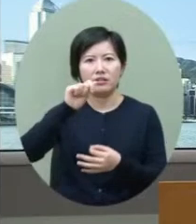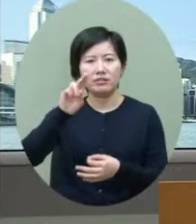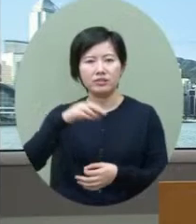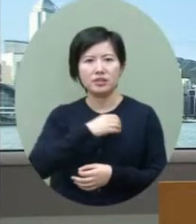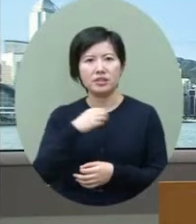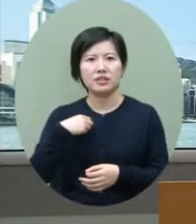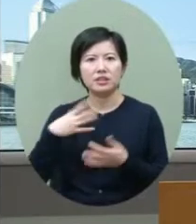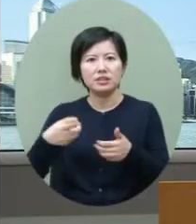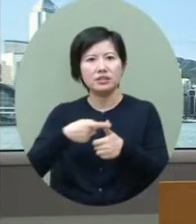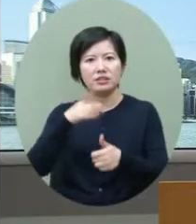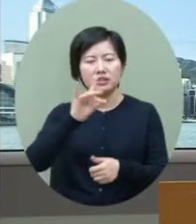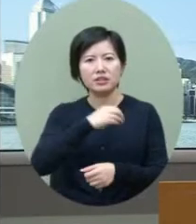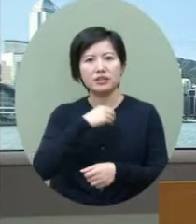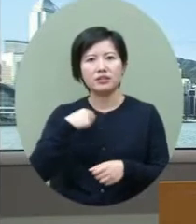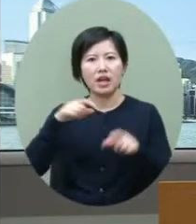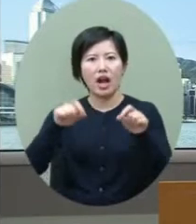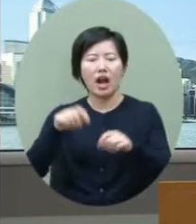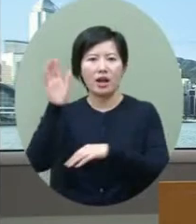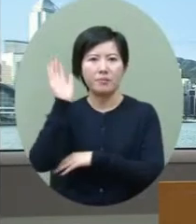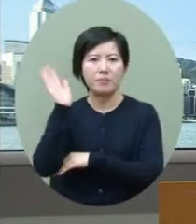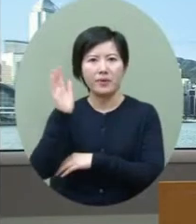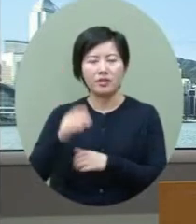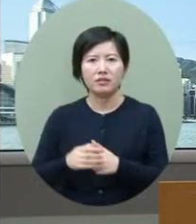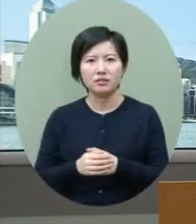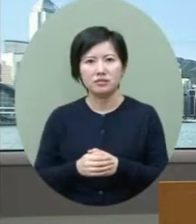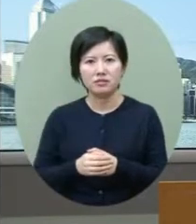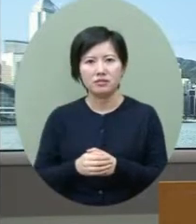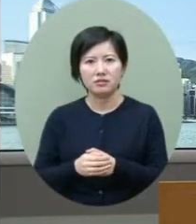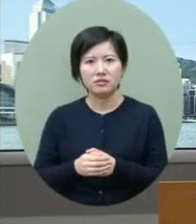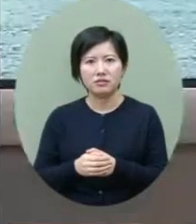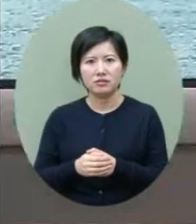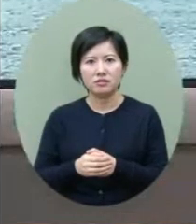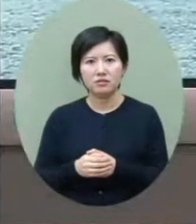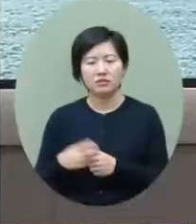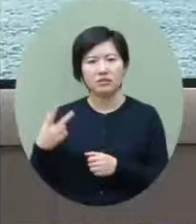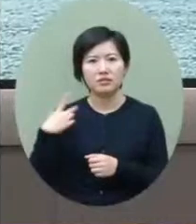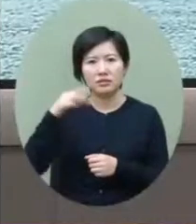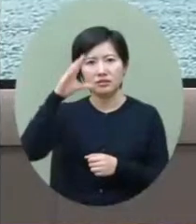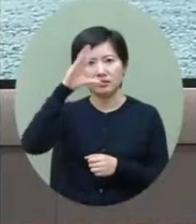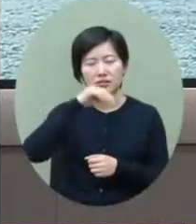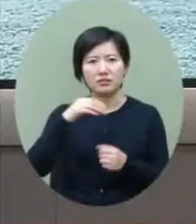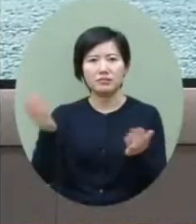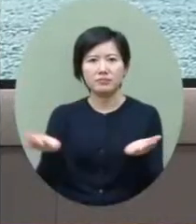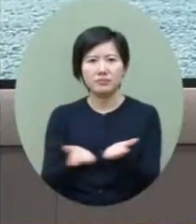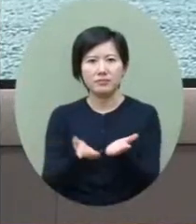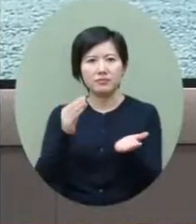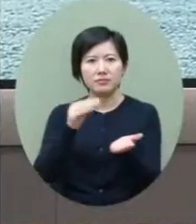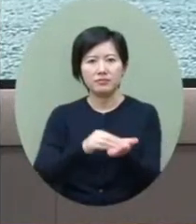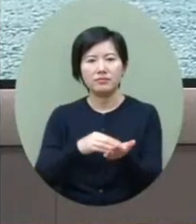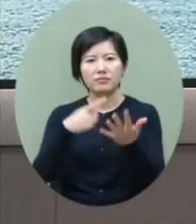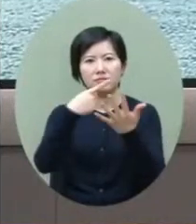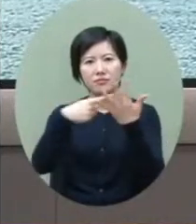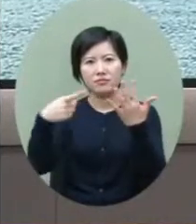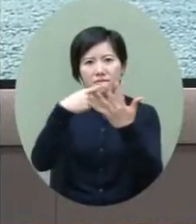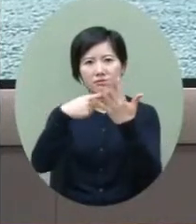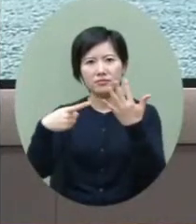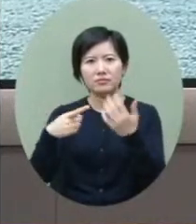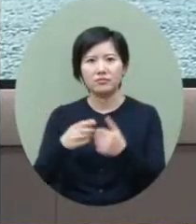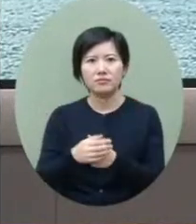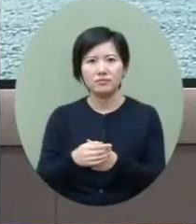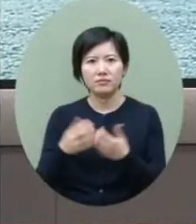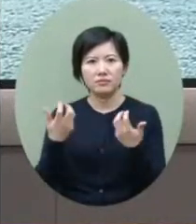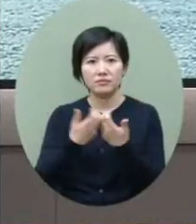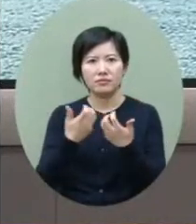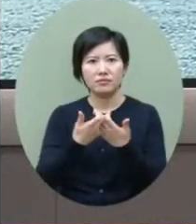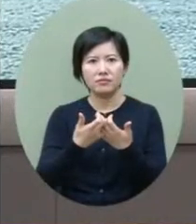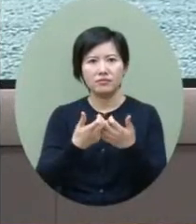of Hospital Authority. Dr. Chang will talk about today's latest situation. Last night we've confirmed 50